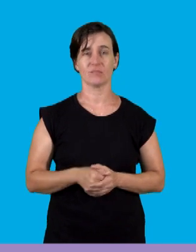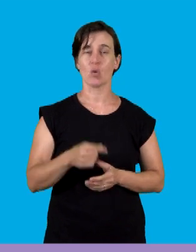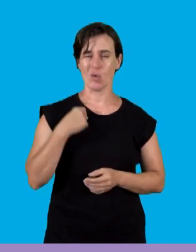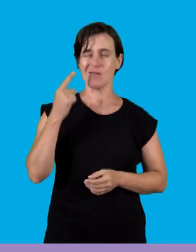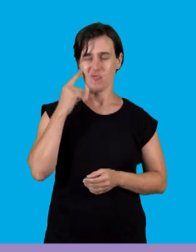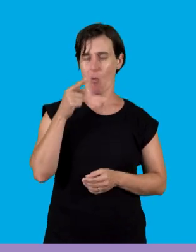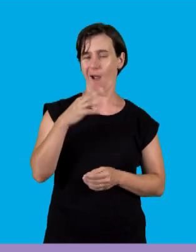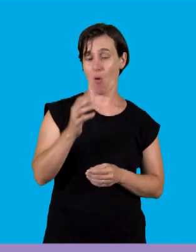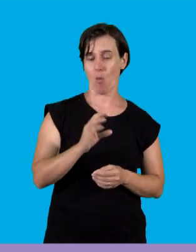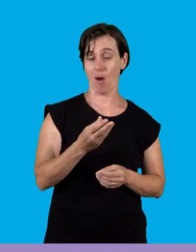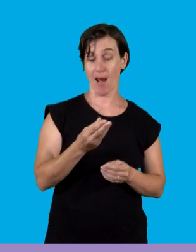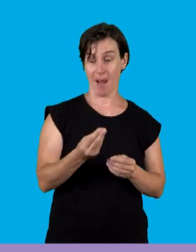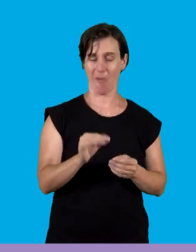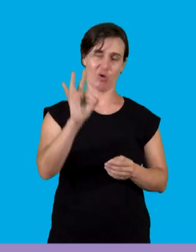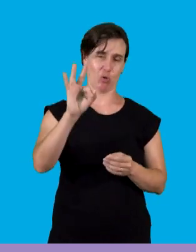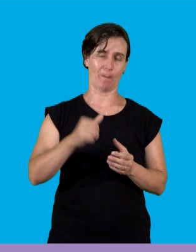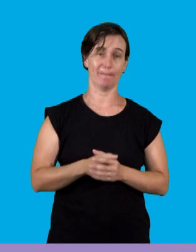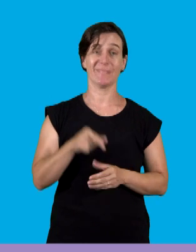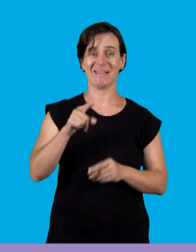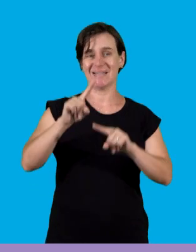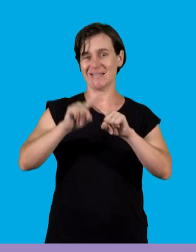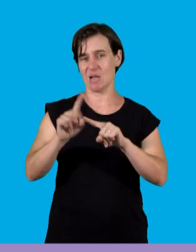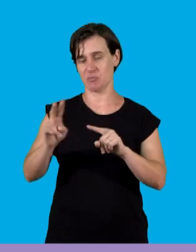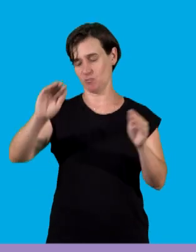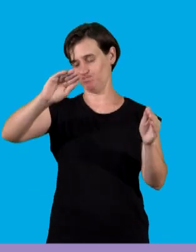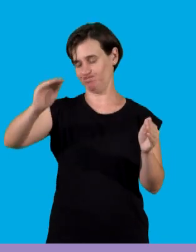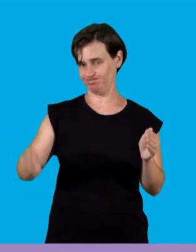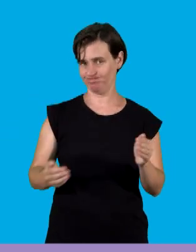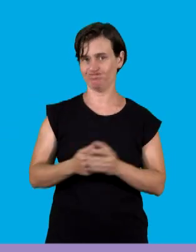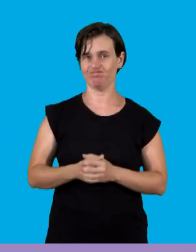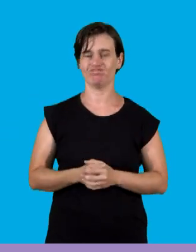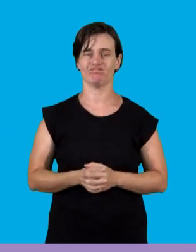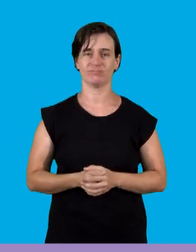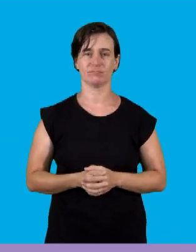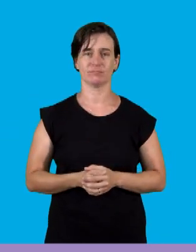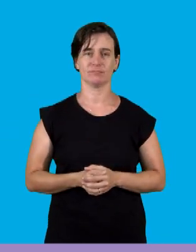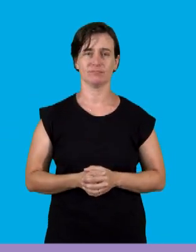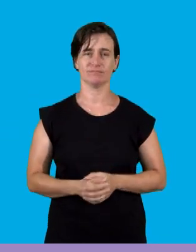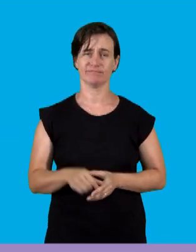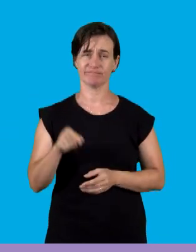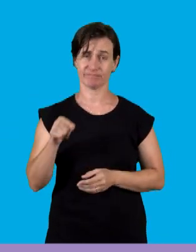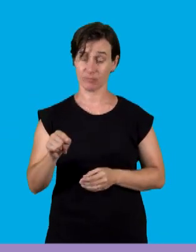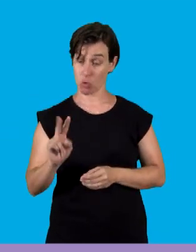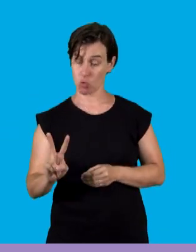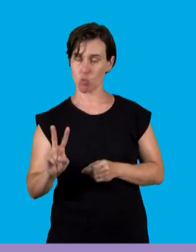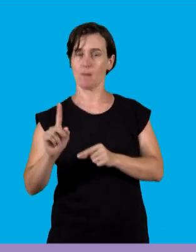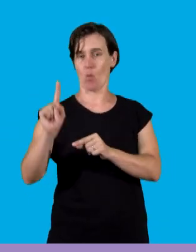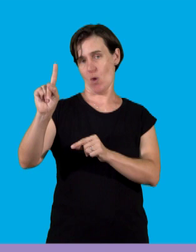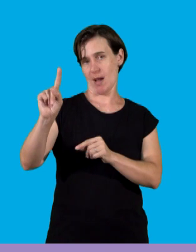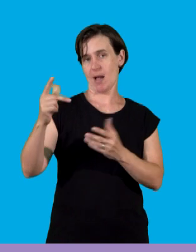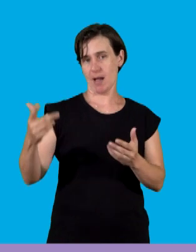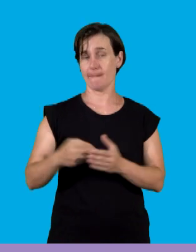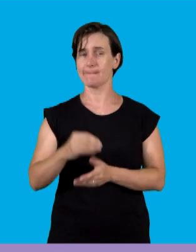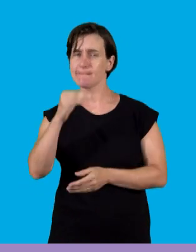cube numbers. And that, of course, is multiplied by that 2. Now, keep in mind that that 2 has an